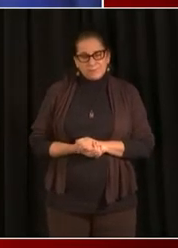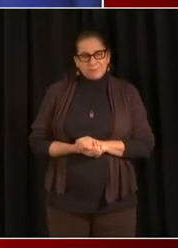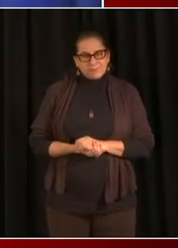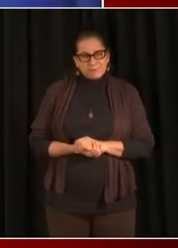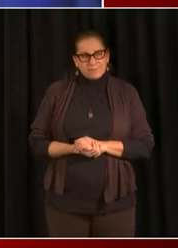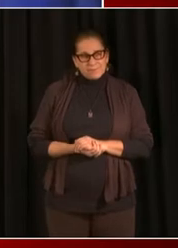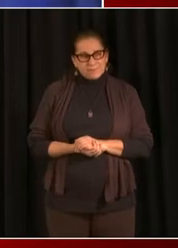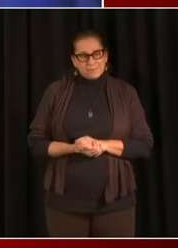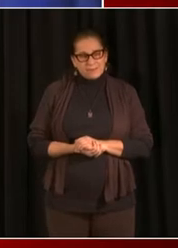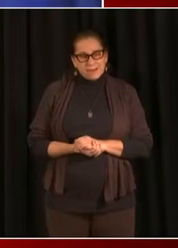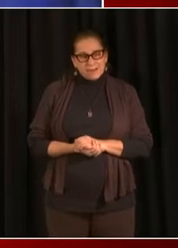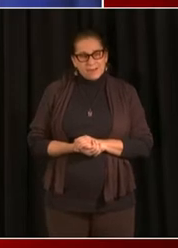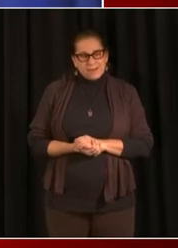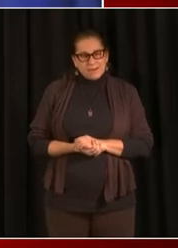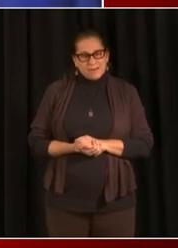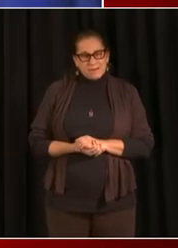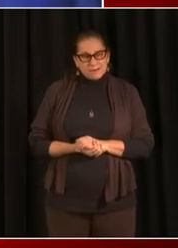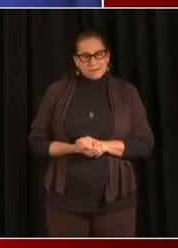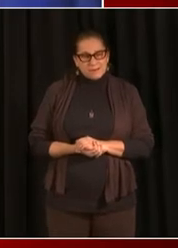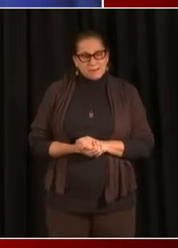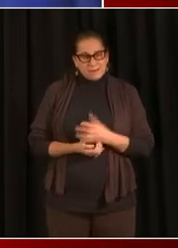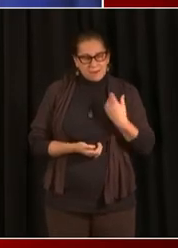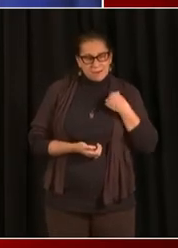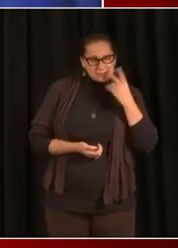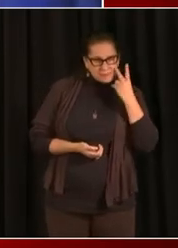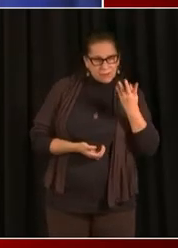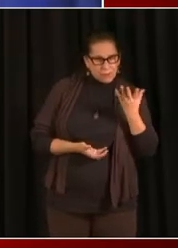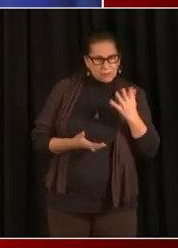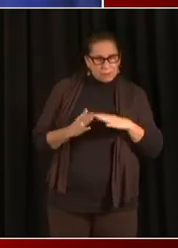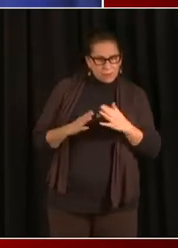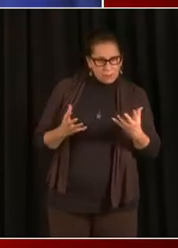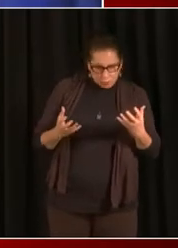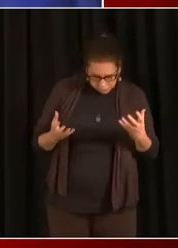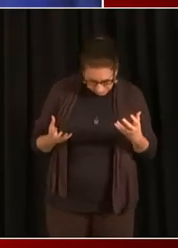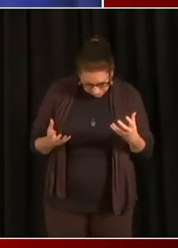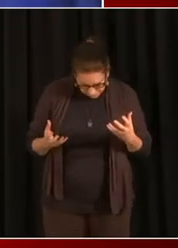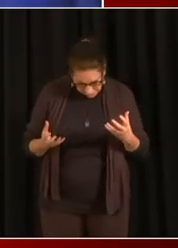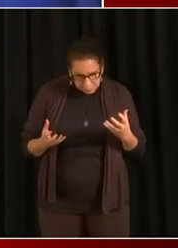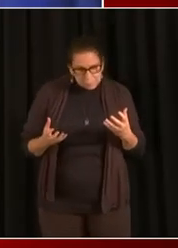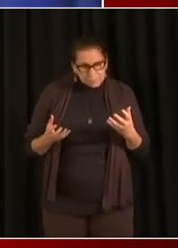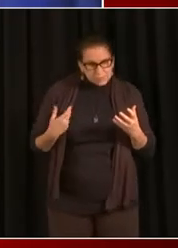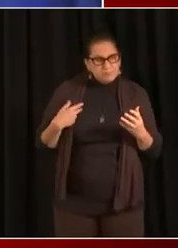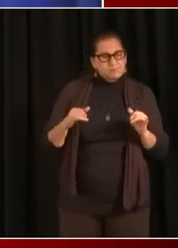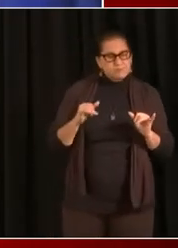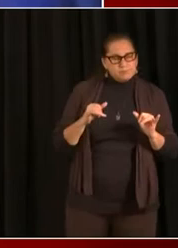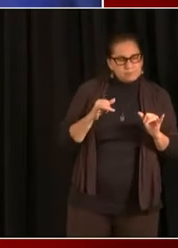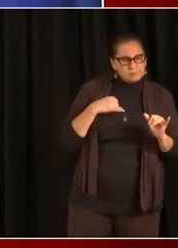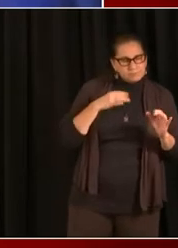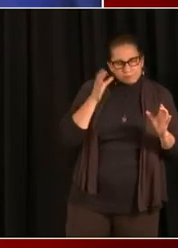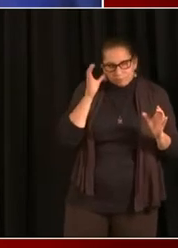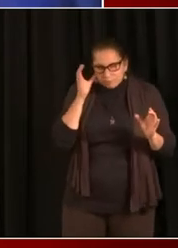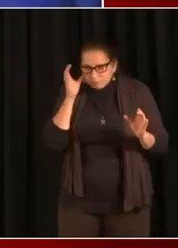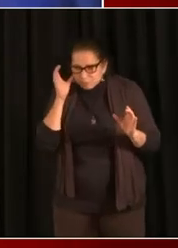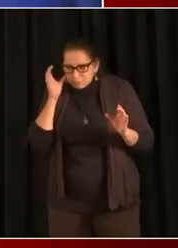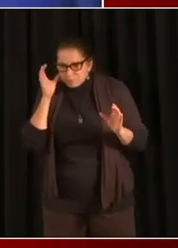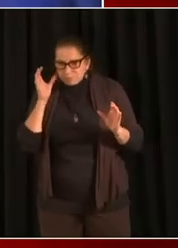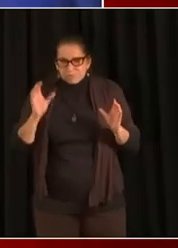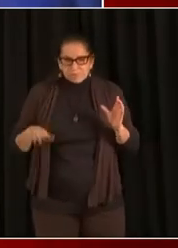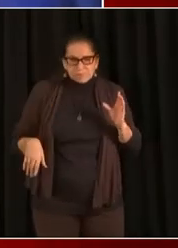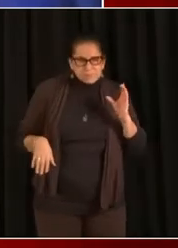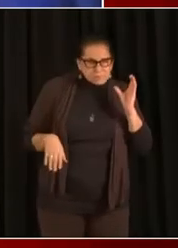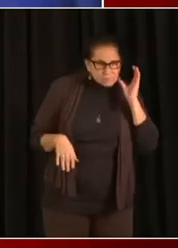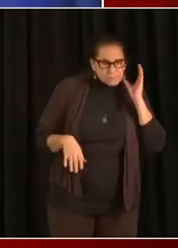it's, understanding and listening to that community and their support. It's that exchange of energy that keeps us going. And then